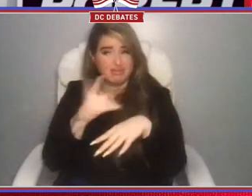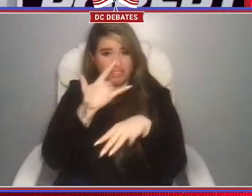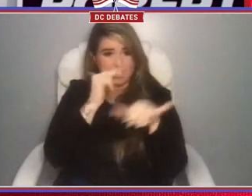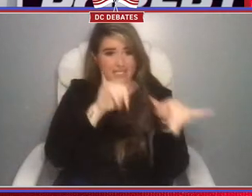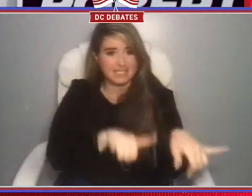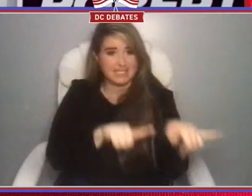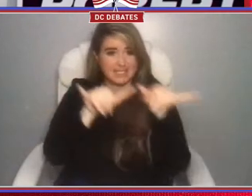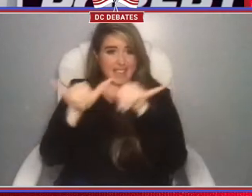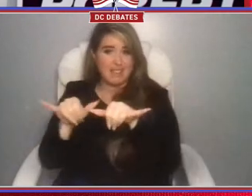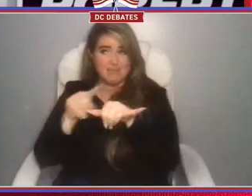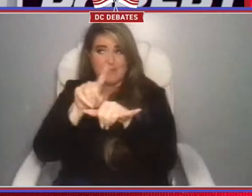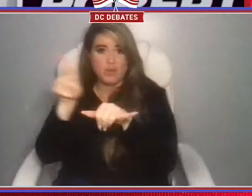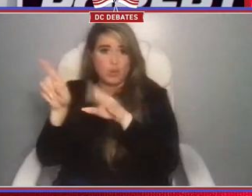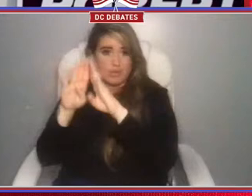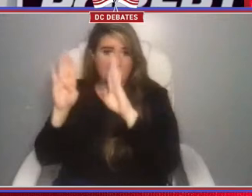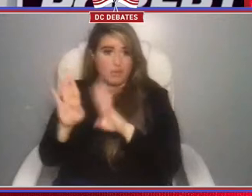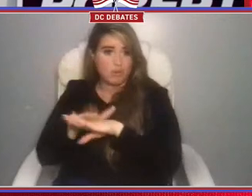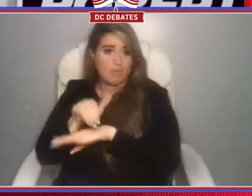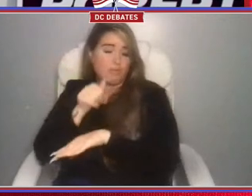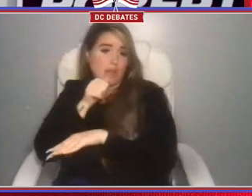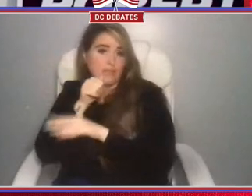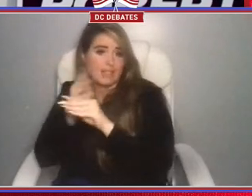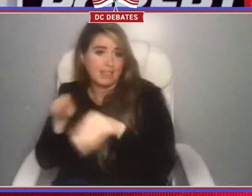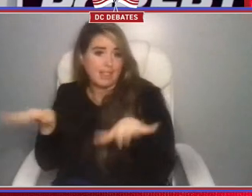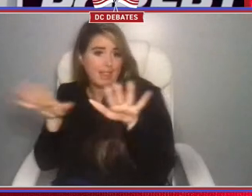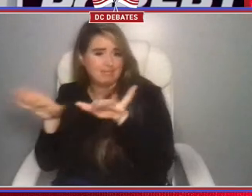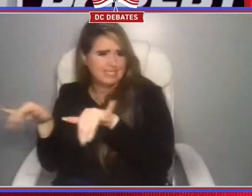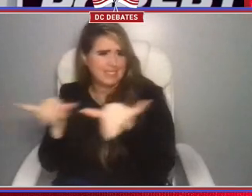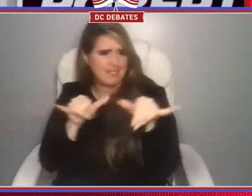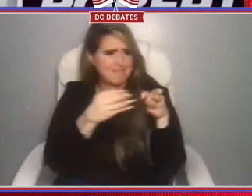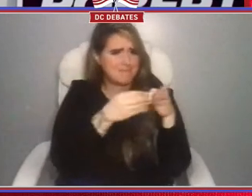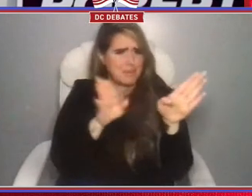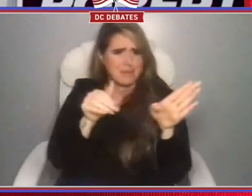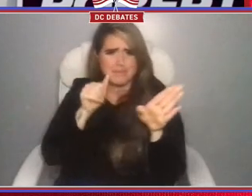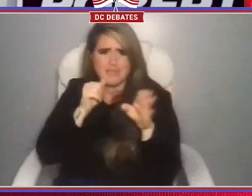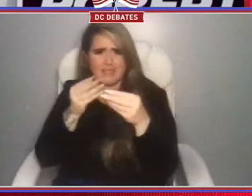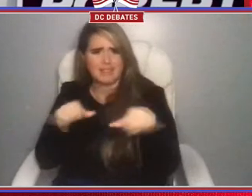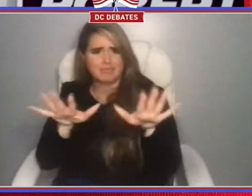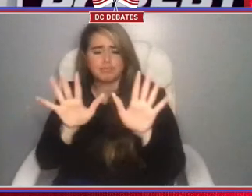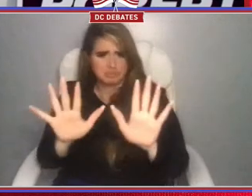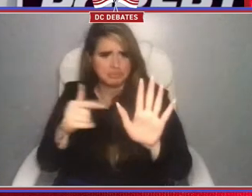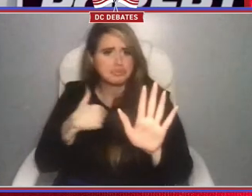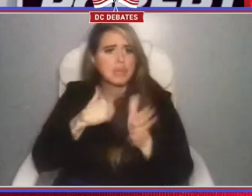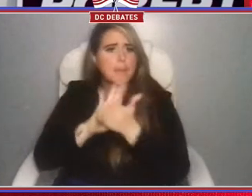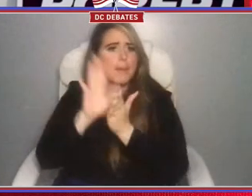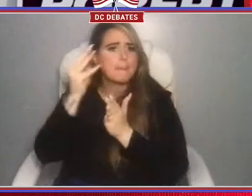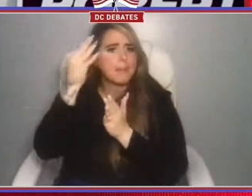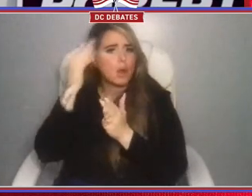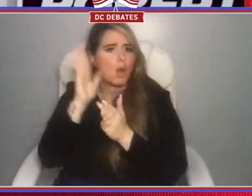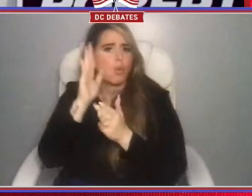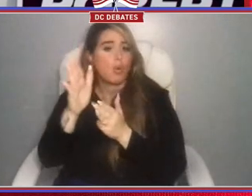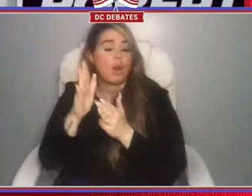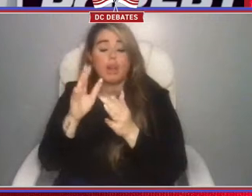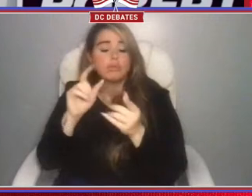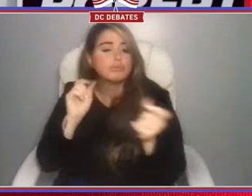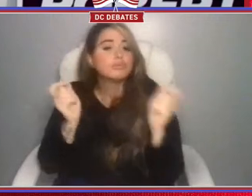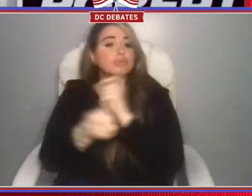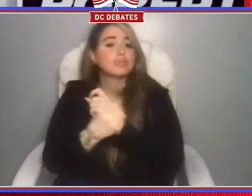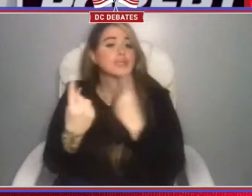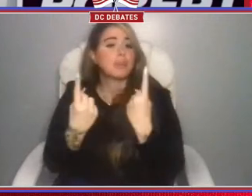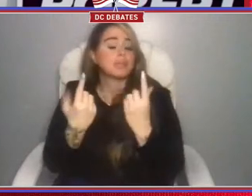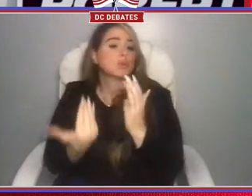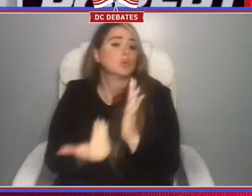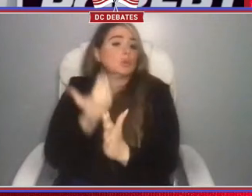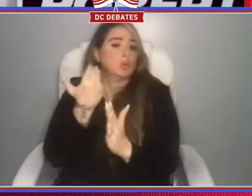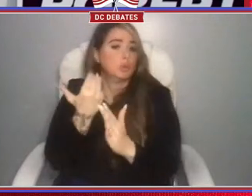housing on private land. So what we need is a mayor like me who is going to take an innovative approach to developing housing on public